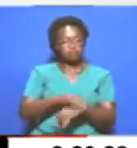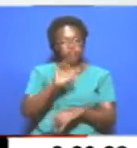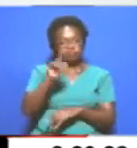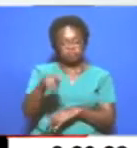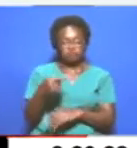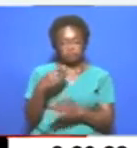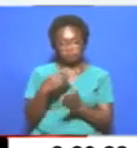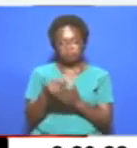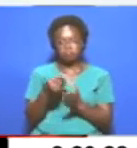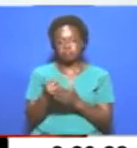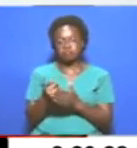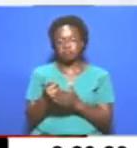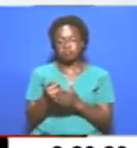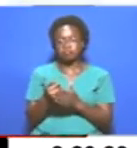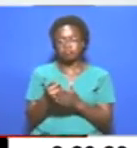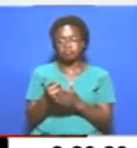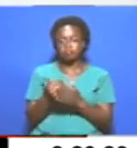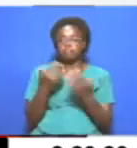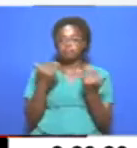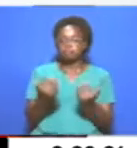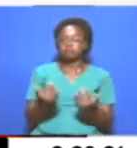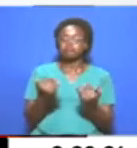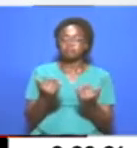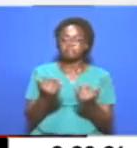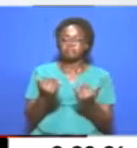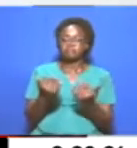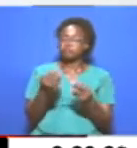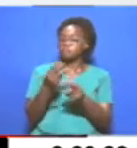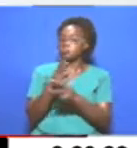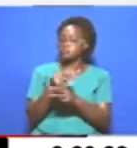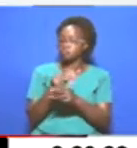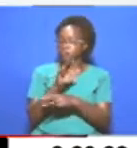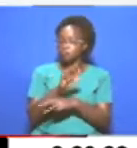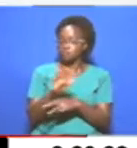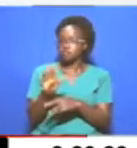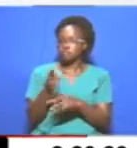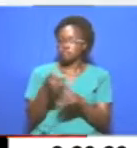shillings. Now, if you do mathematics from that,